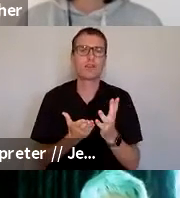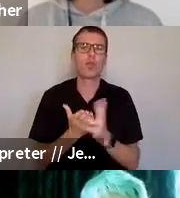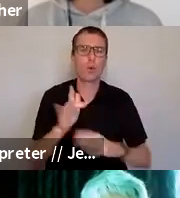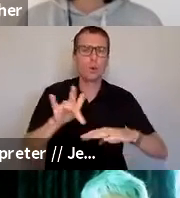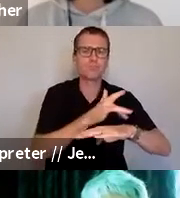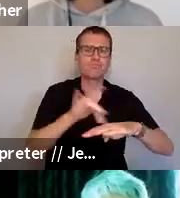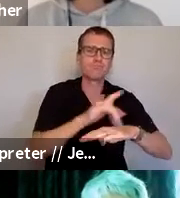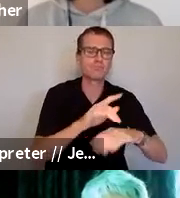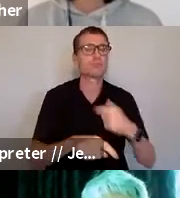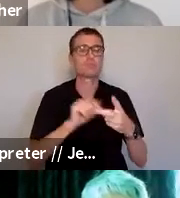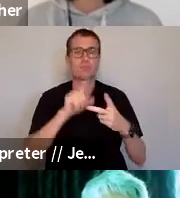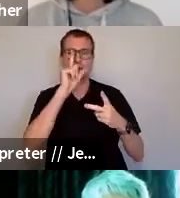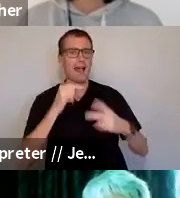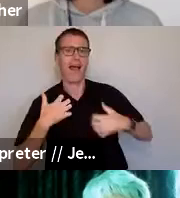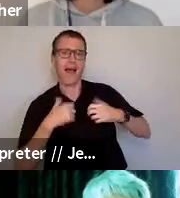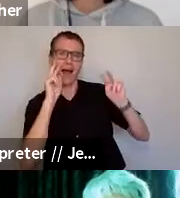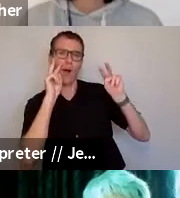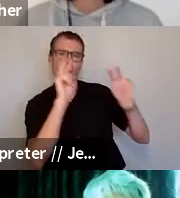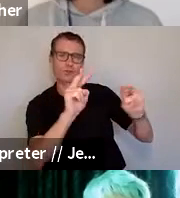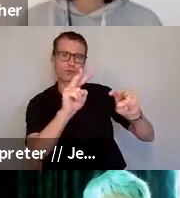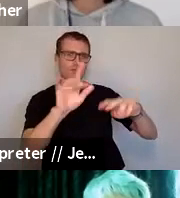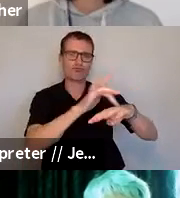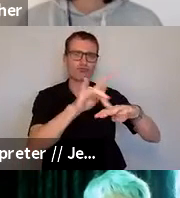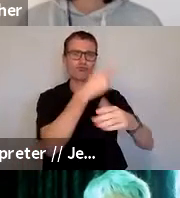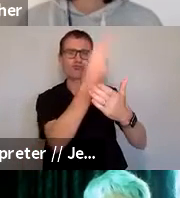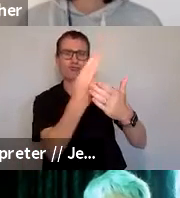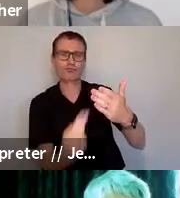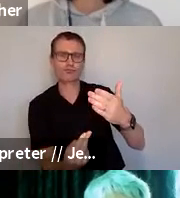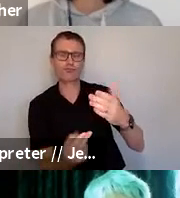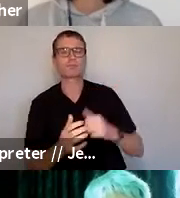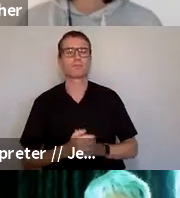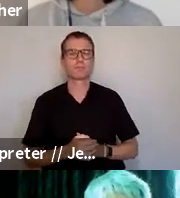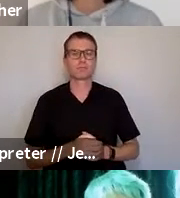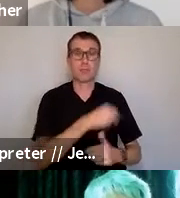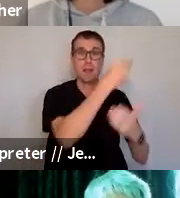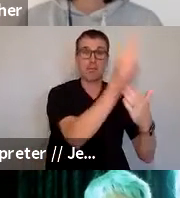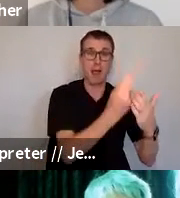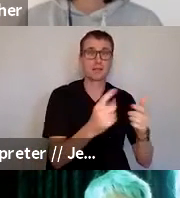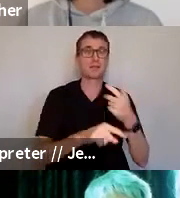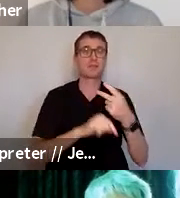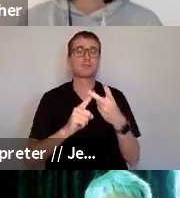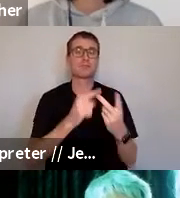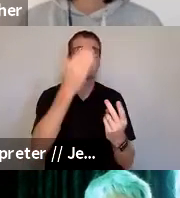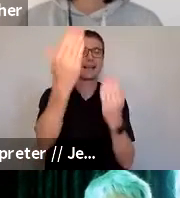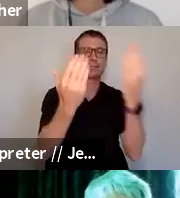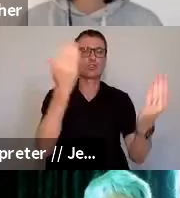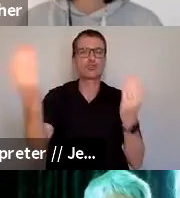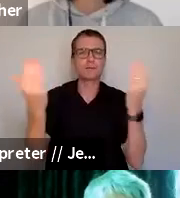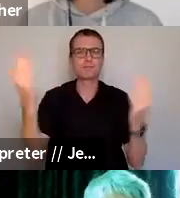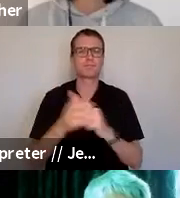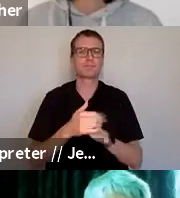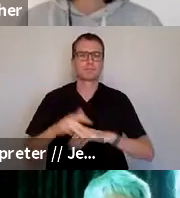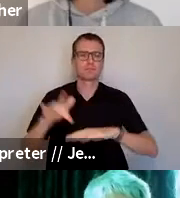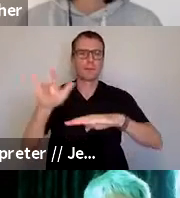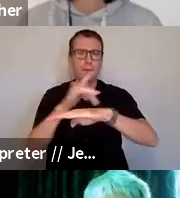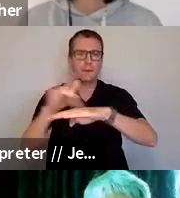seen in the arts, whether it's a painting, an exhibition, or, as I was saying, in